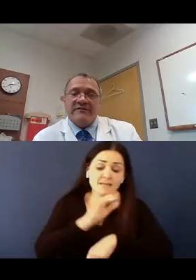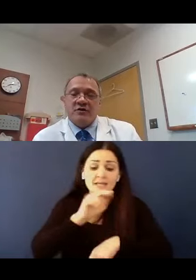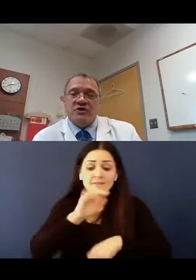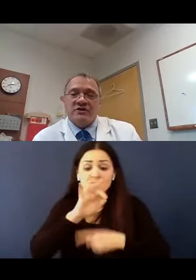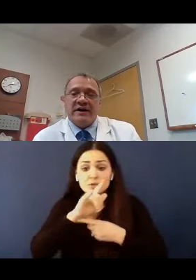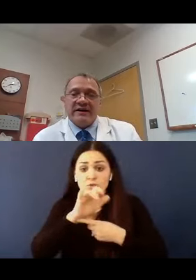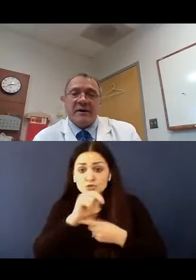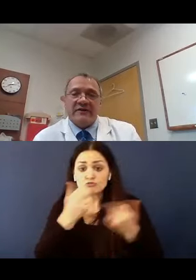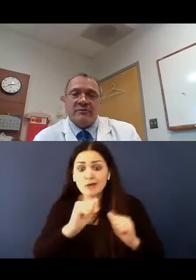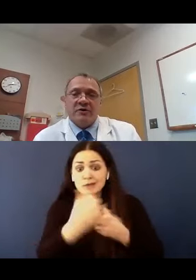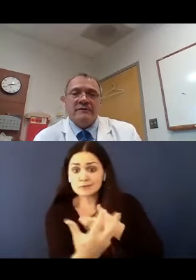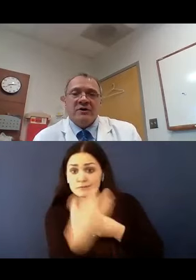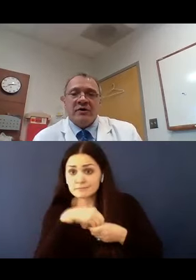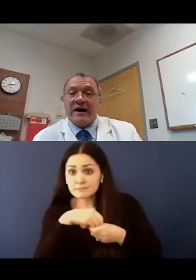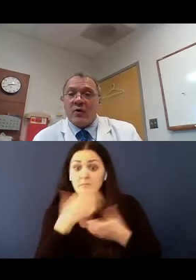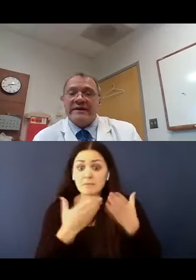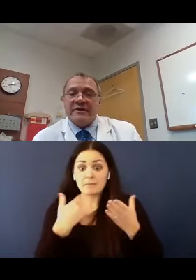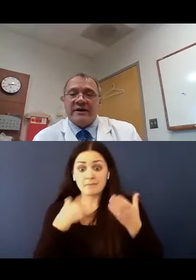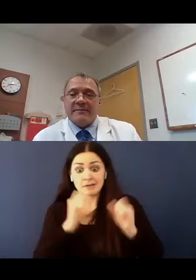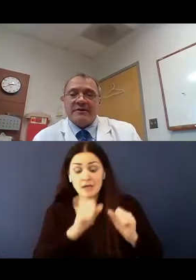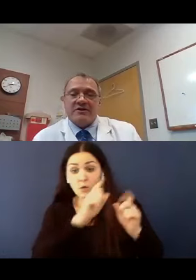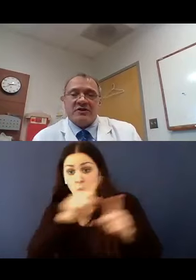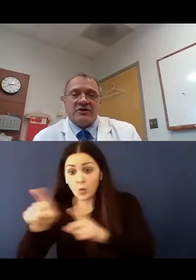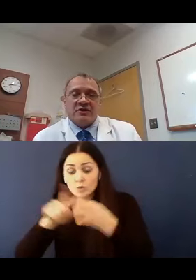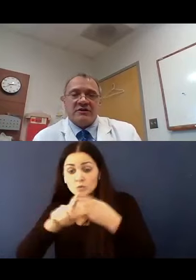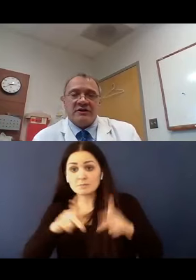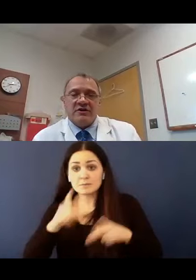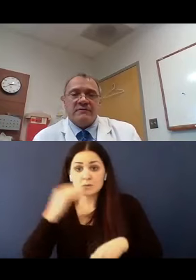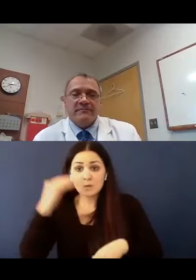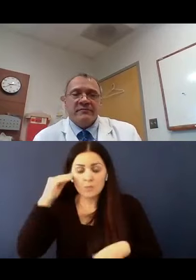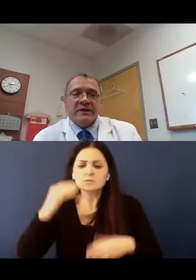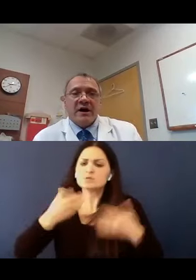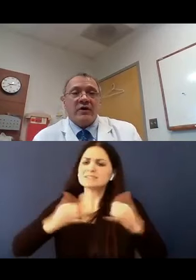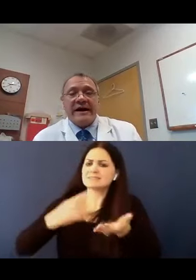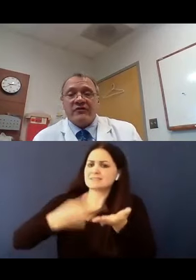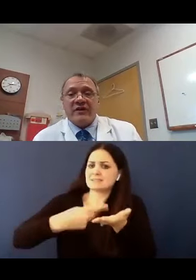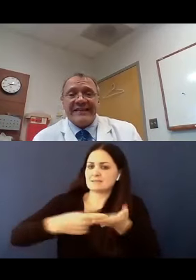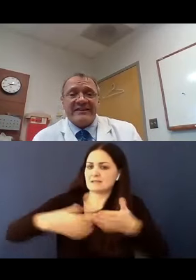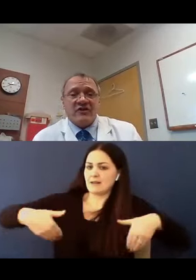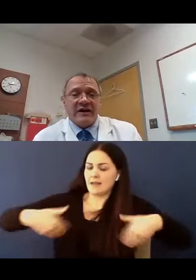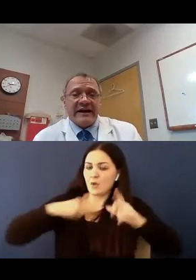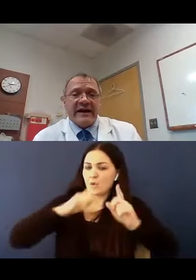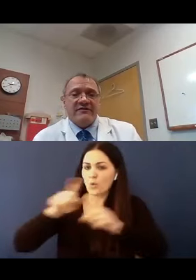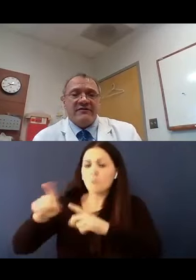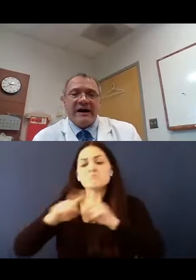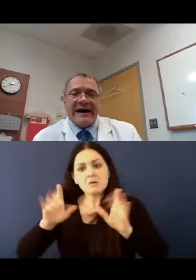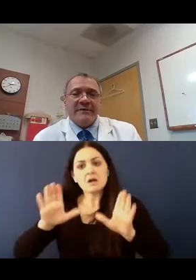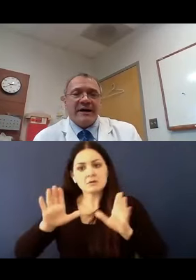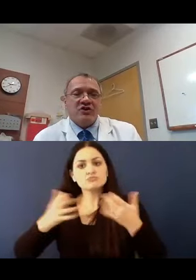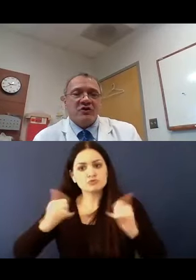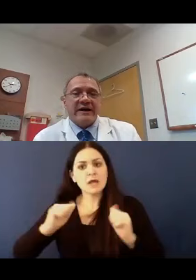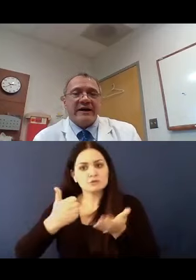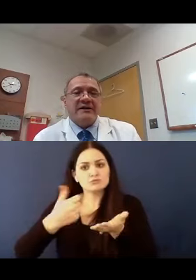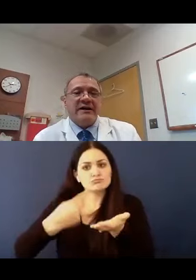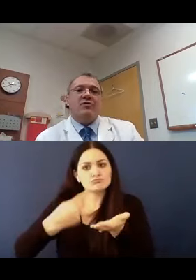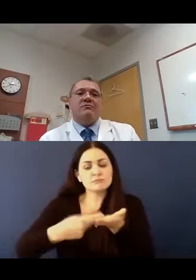home infusions done if possible. We're not quite there yet, but discussions continue. Okay, I think that's all I have. I'm not